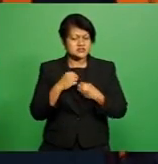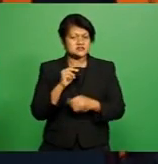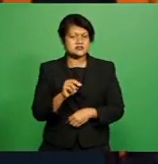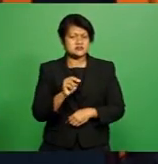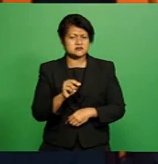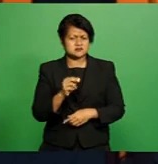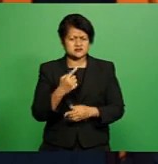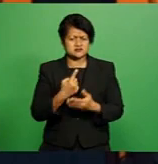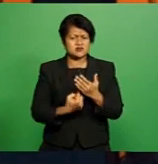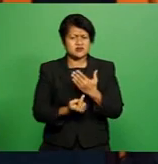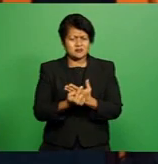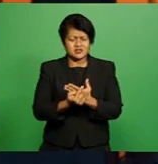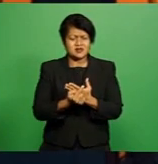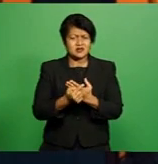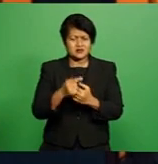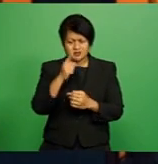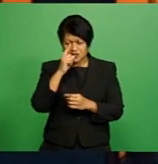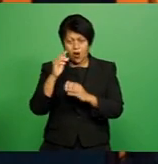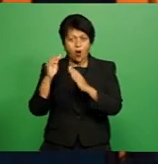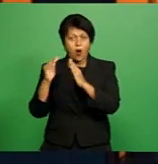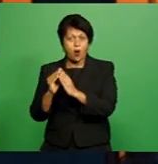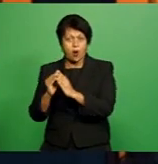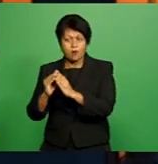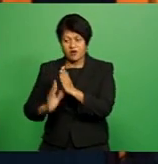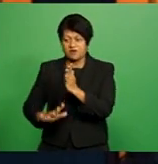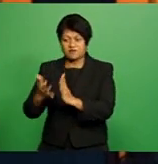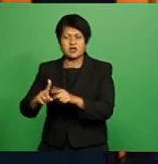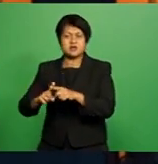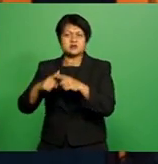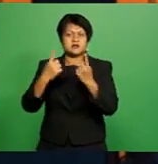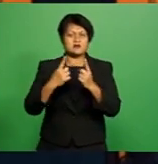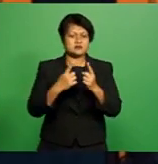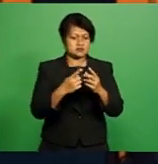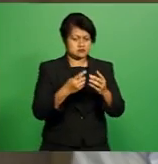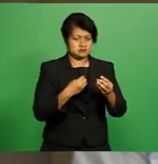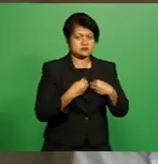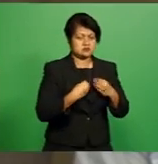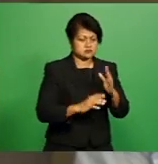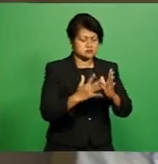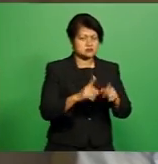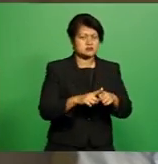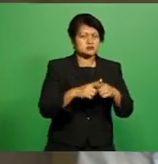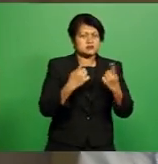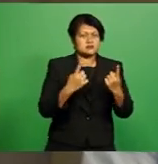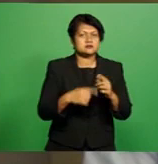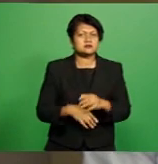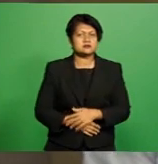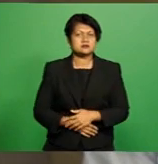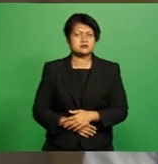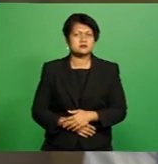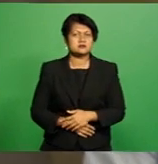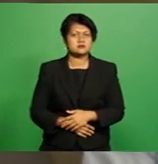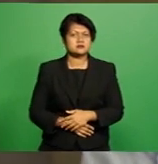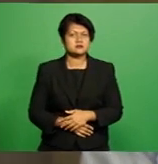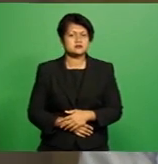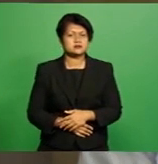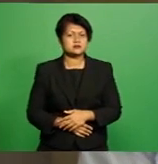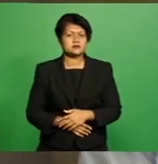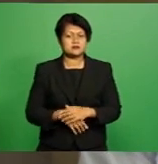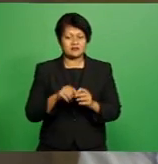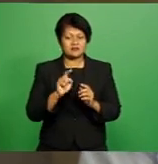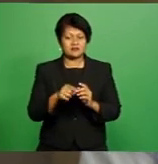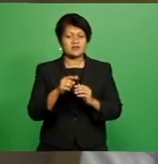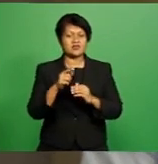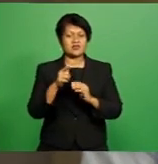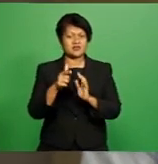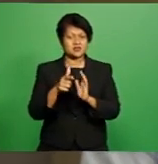to residential home fires. We rely on the National Building Code as a guide. That's the guide for all the construction that we're